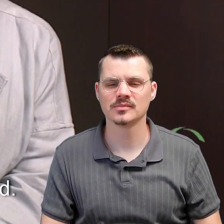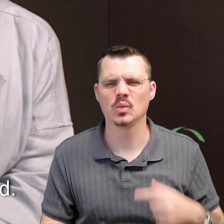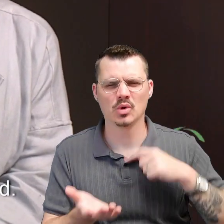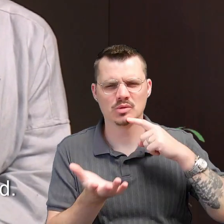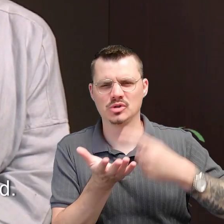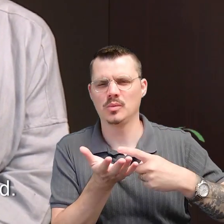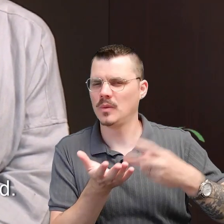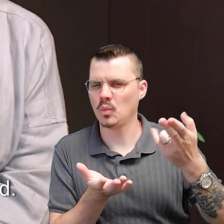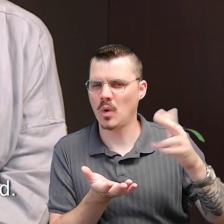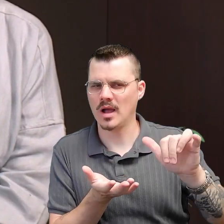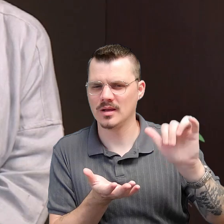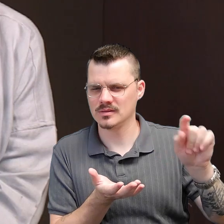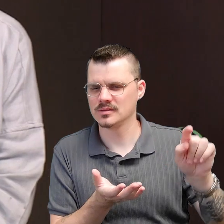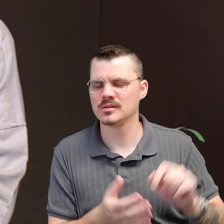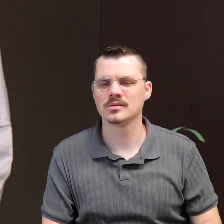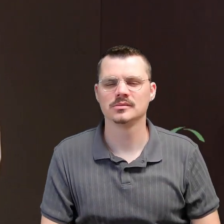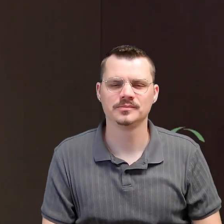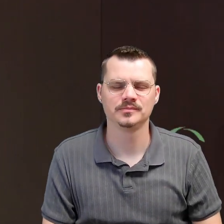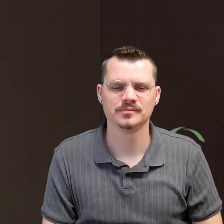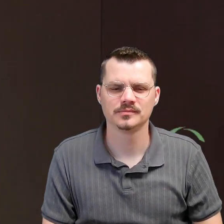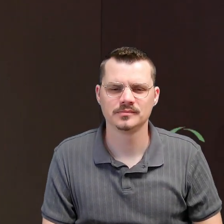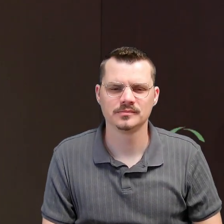And we'll talk about why in a second.